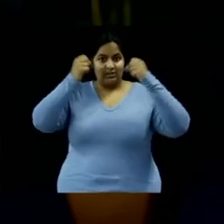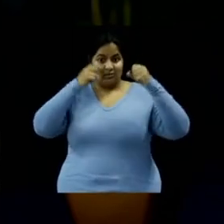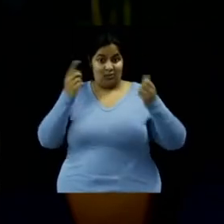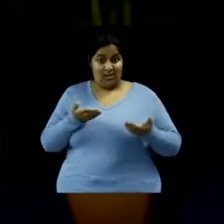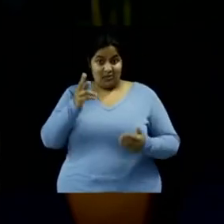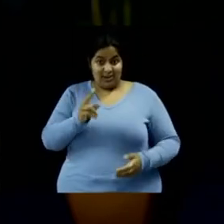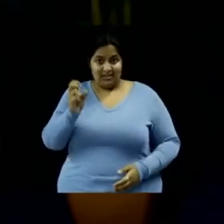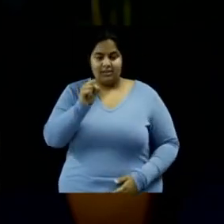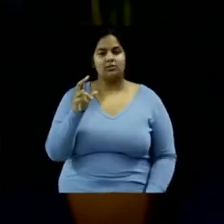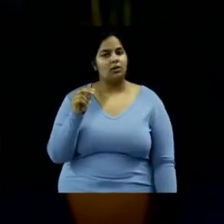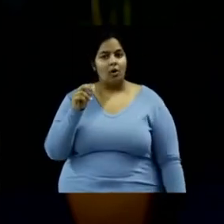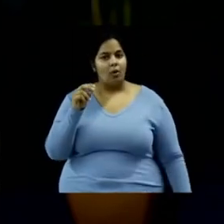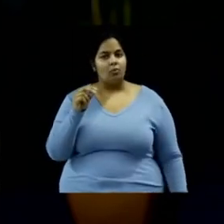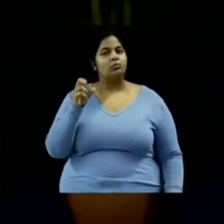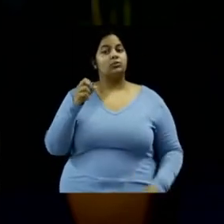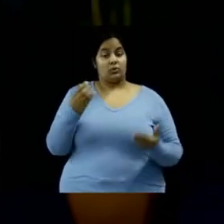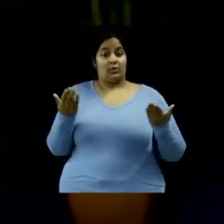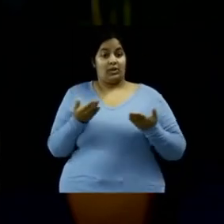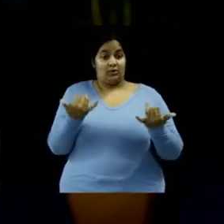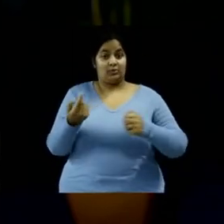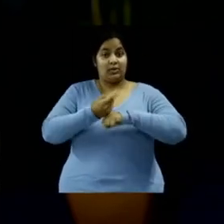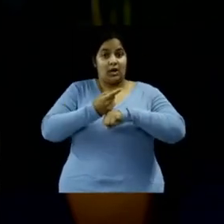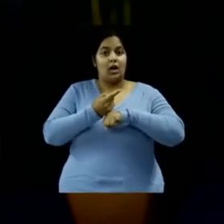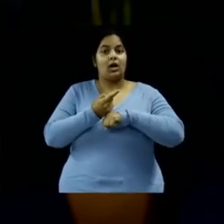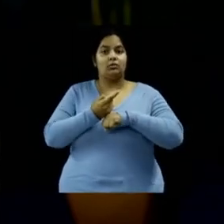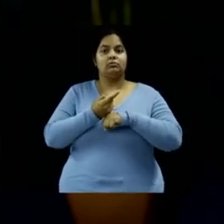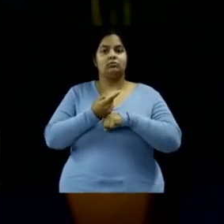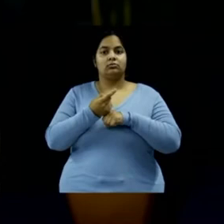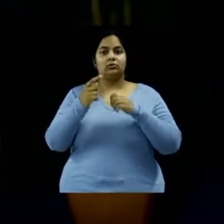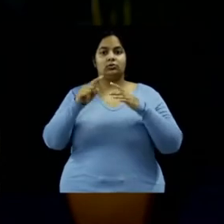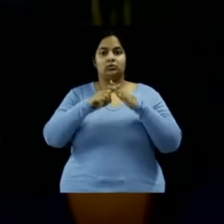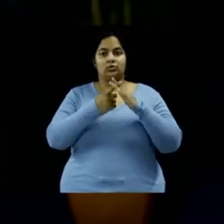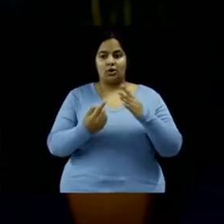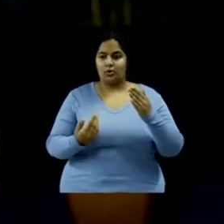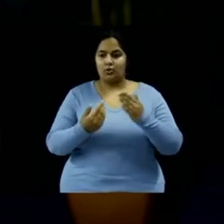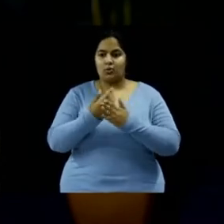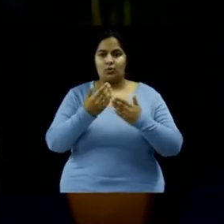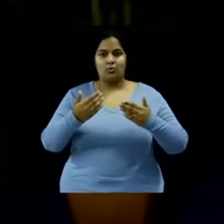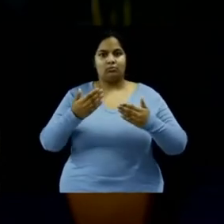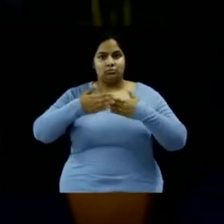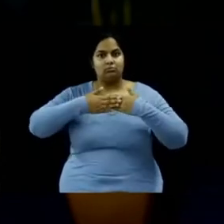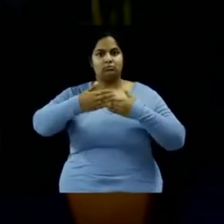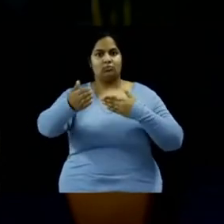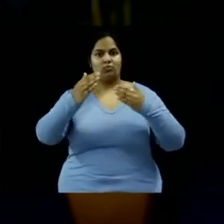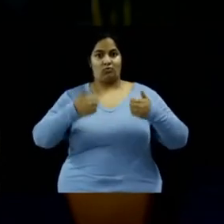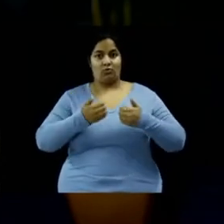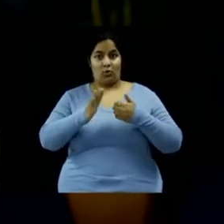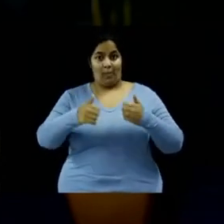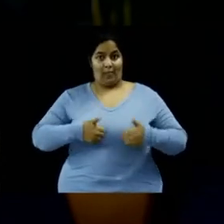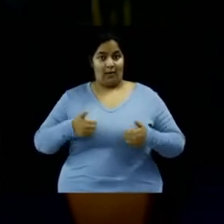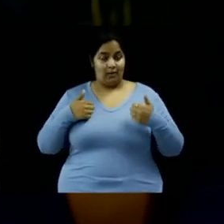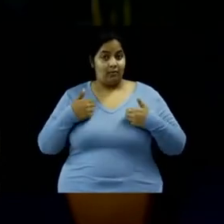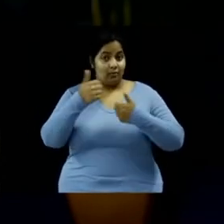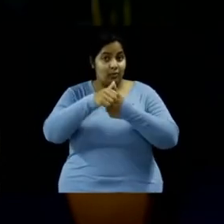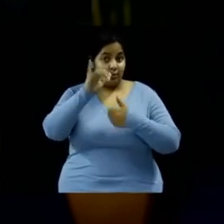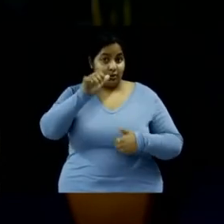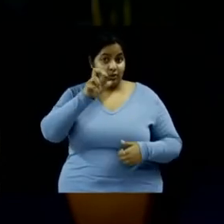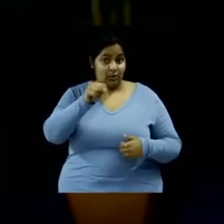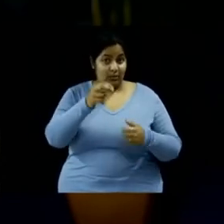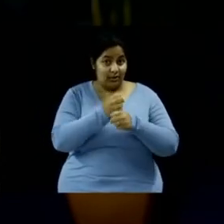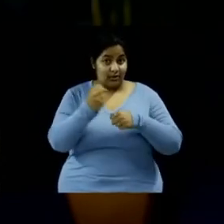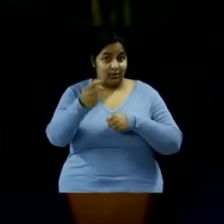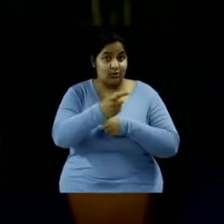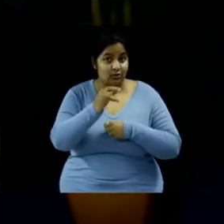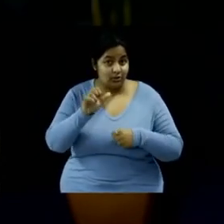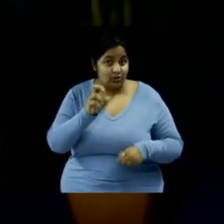So today, as we are now about to embark upon a new phase of life, remember this. In January of next